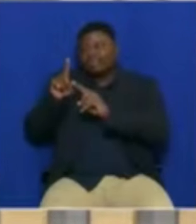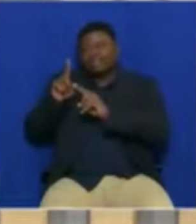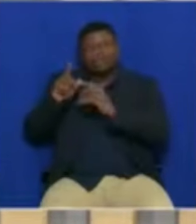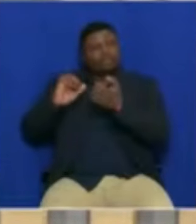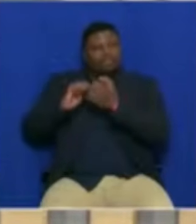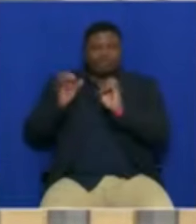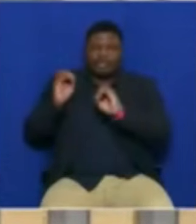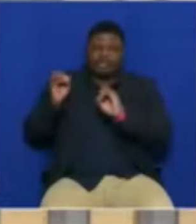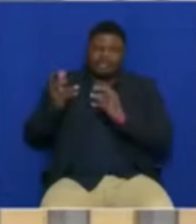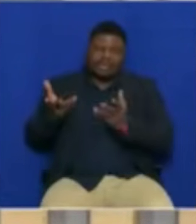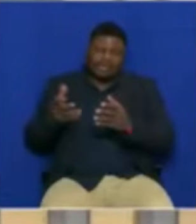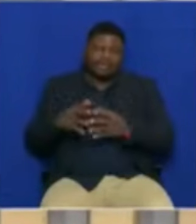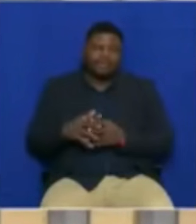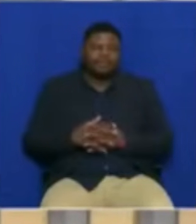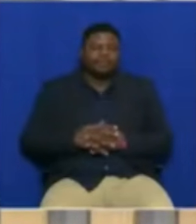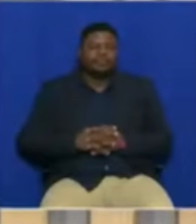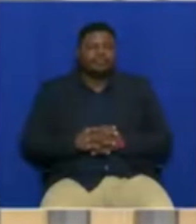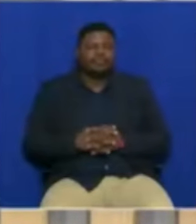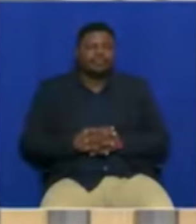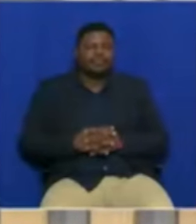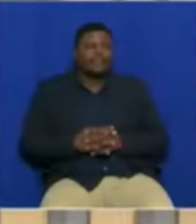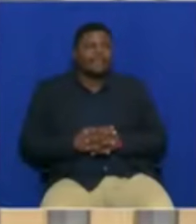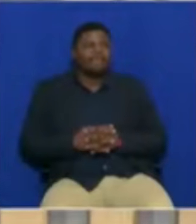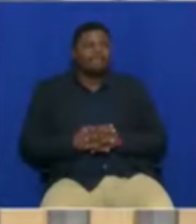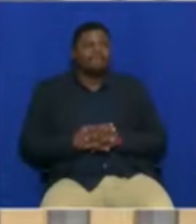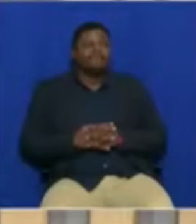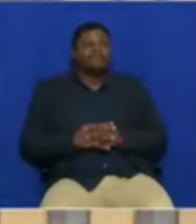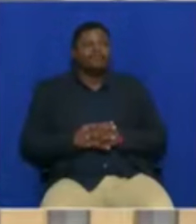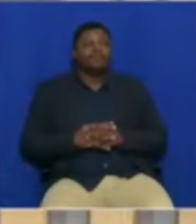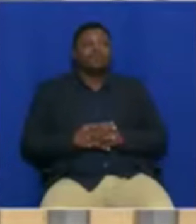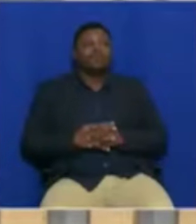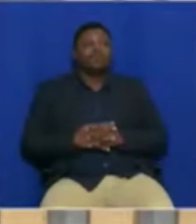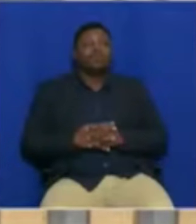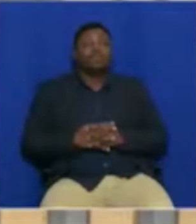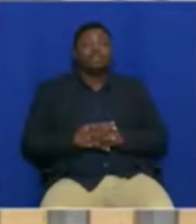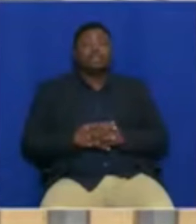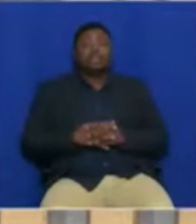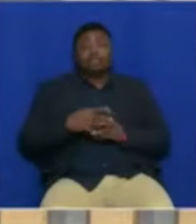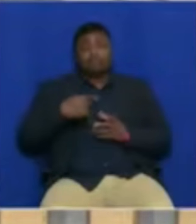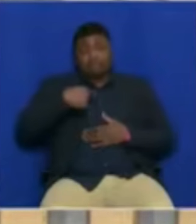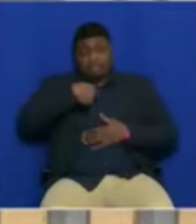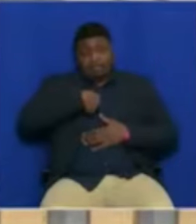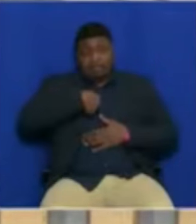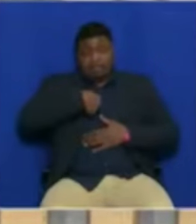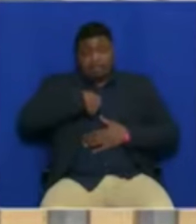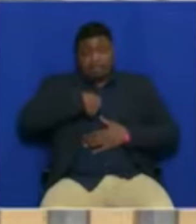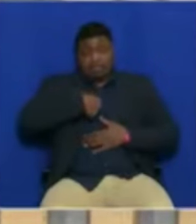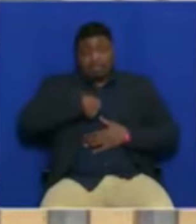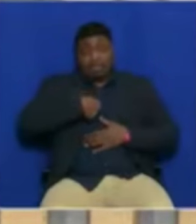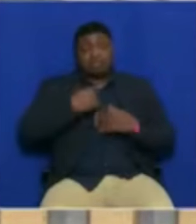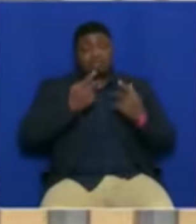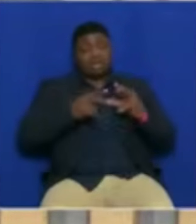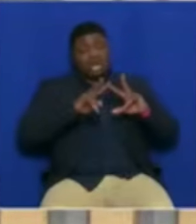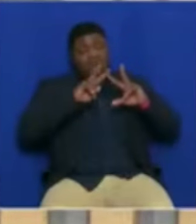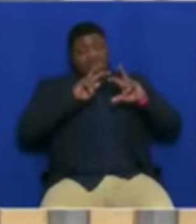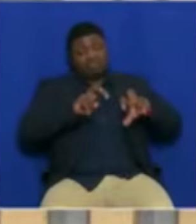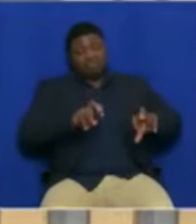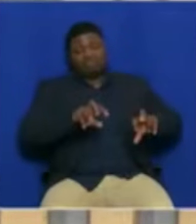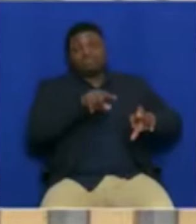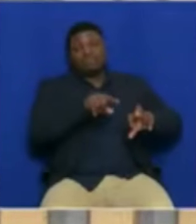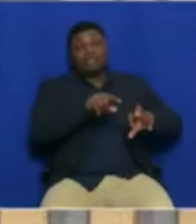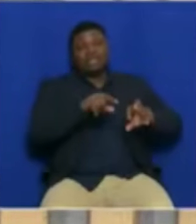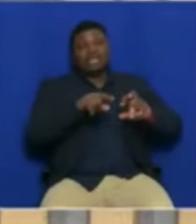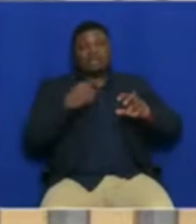Chair. In all the investigations that I've conducted, and there are a few of them, I've never had insight into the